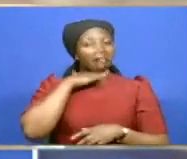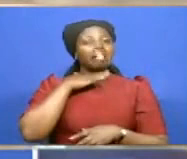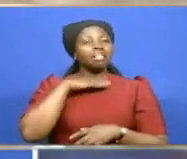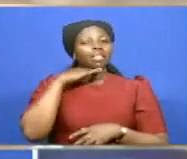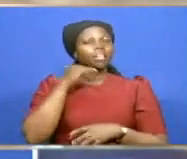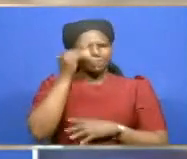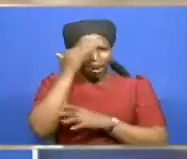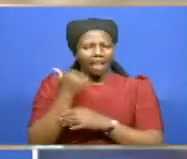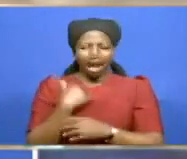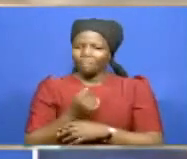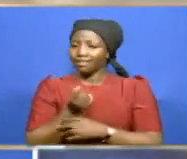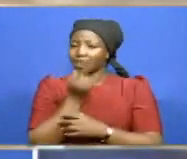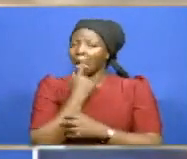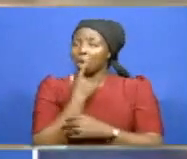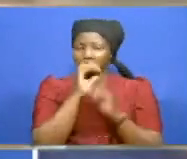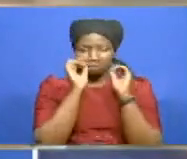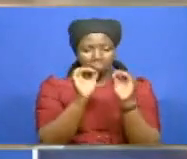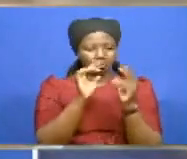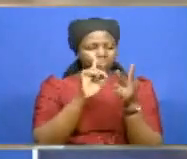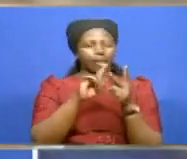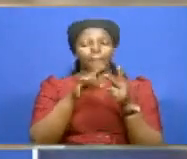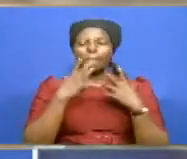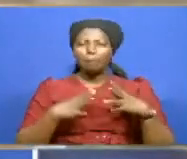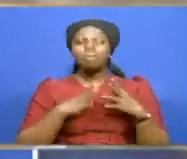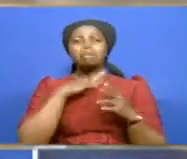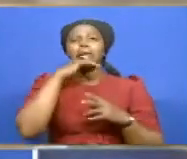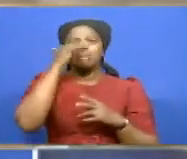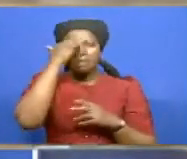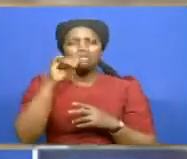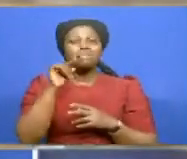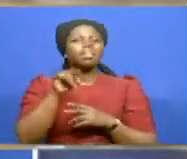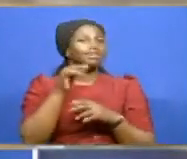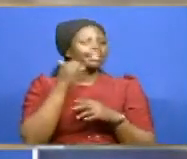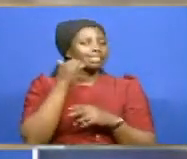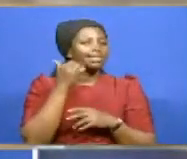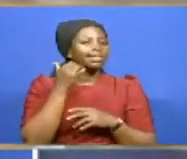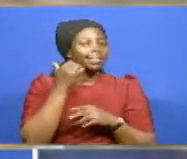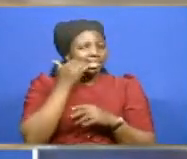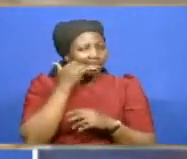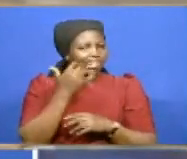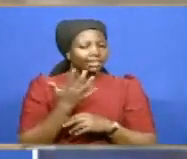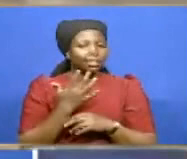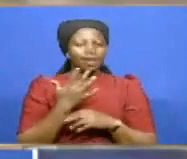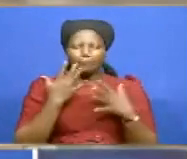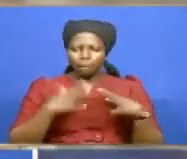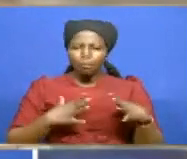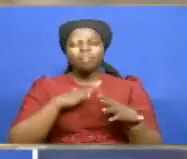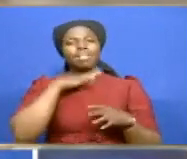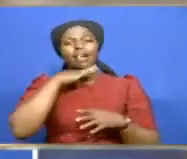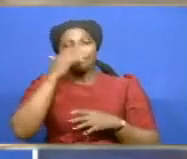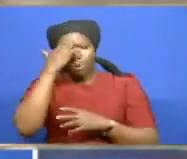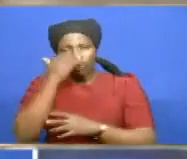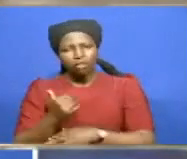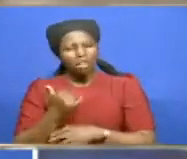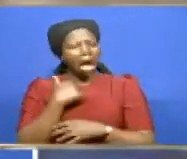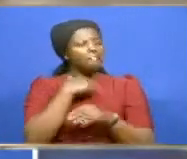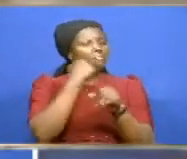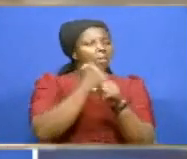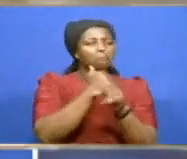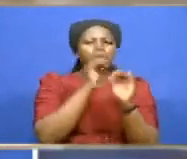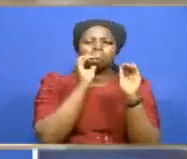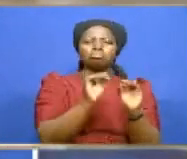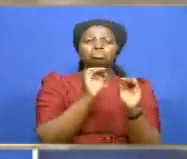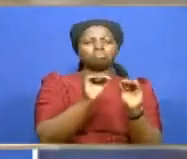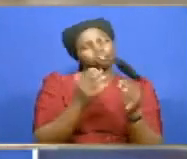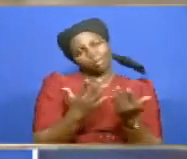kwa kukosa dawa, watu wanakufa kwa sababu ya janga hili, watu wanakufa kwa sababu ya ukosefu wa ajira, na